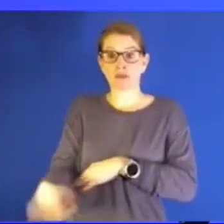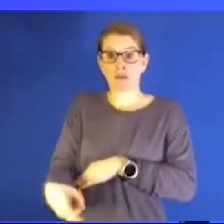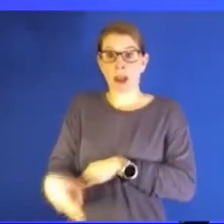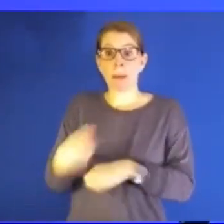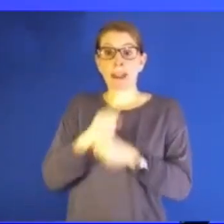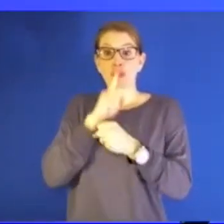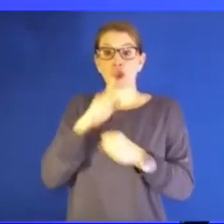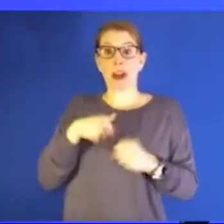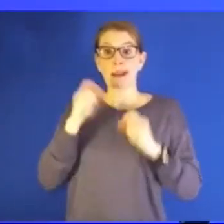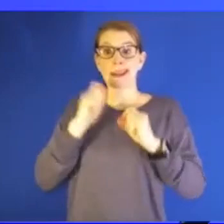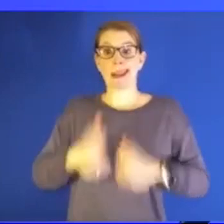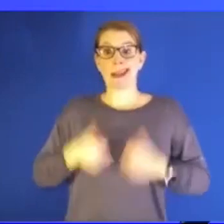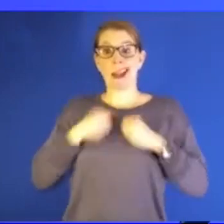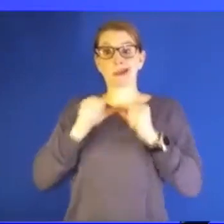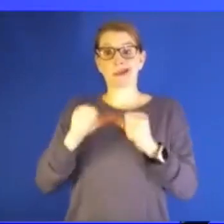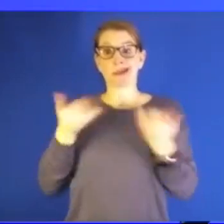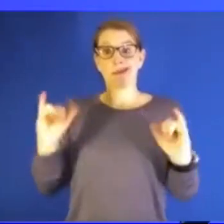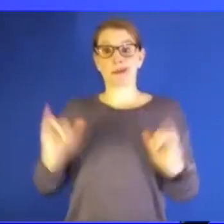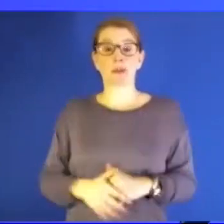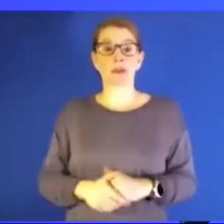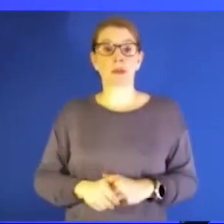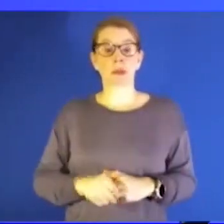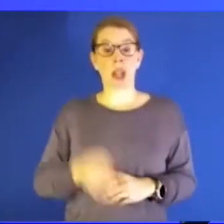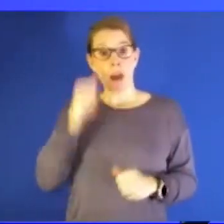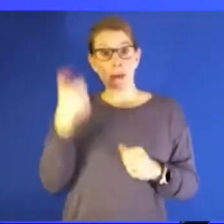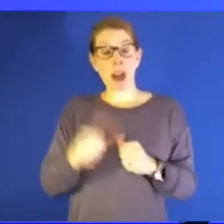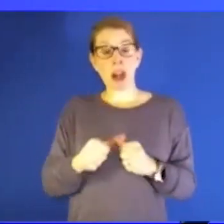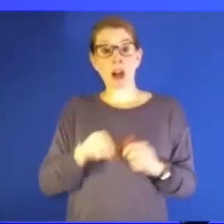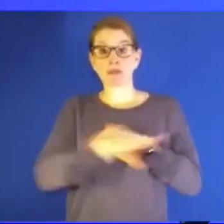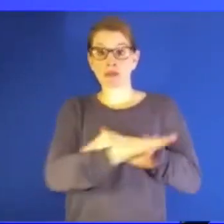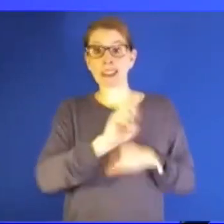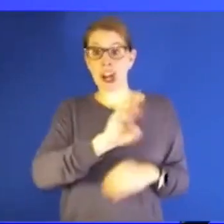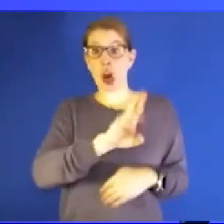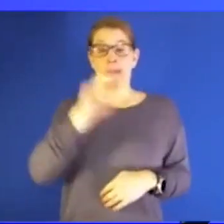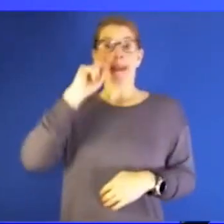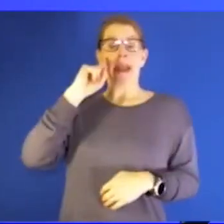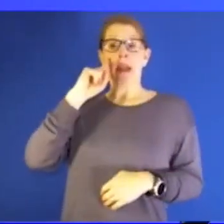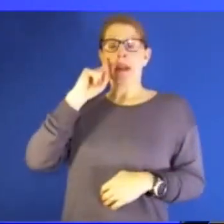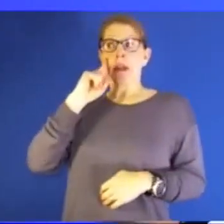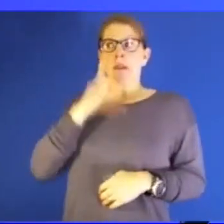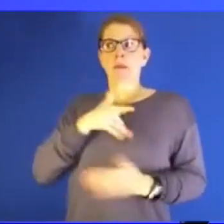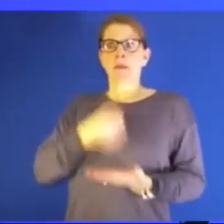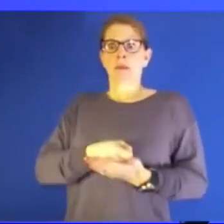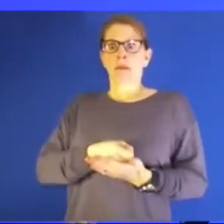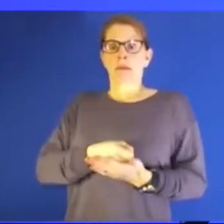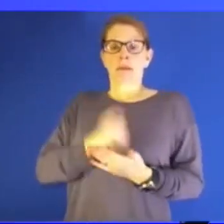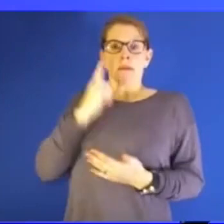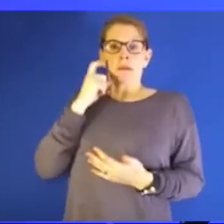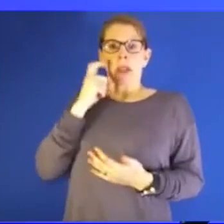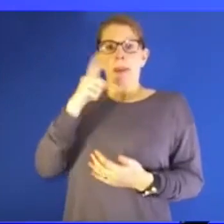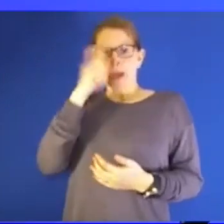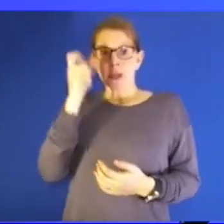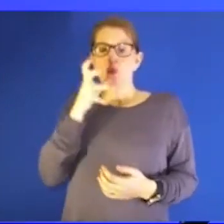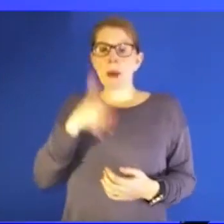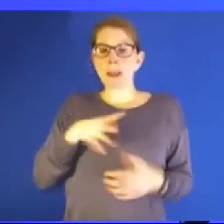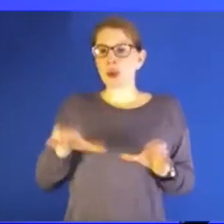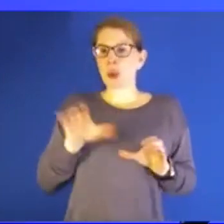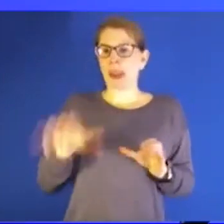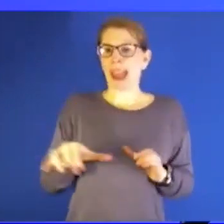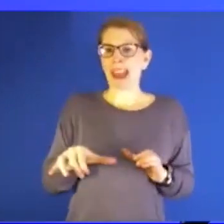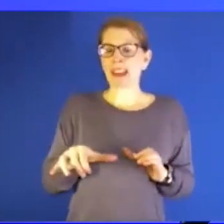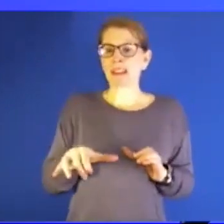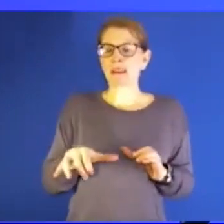But yeah, but I mean, I remember taking myself to the ER thinking that I was having a heart attack because women do that. It presents